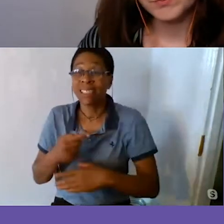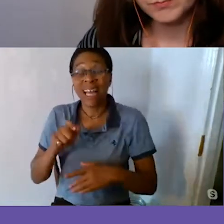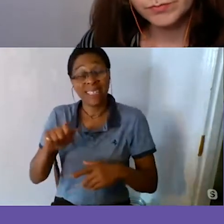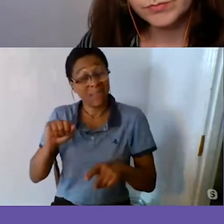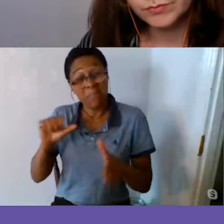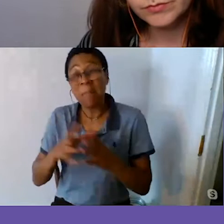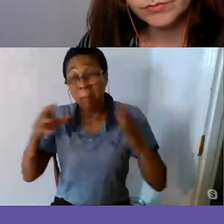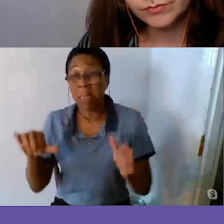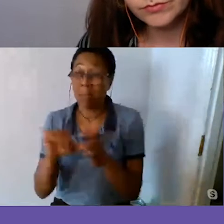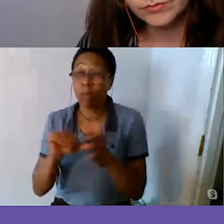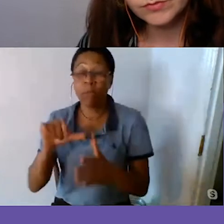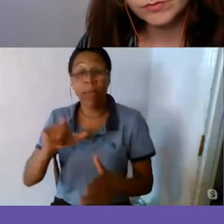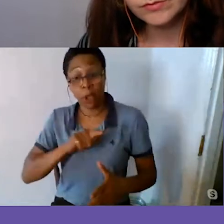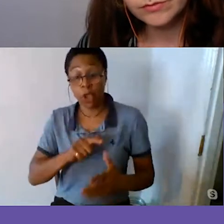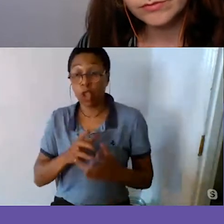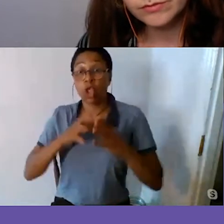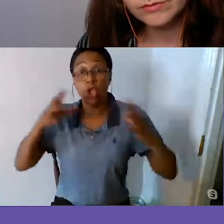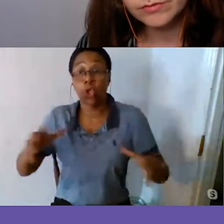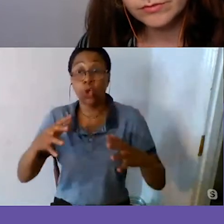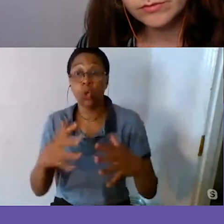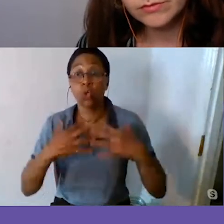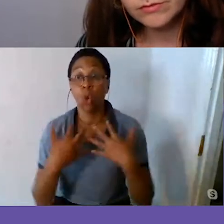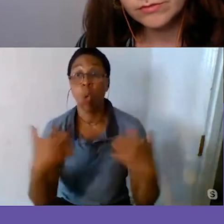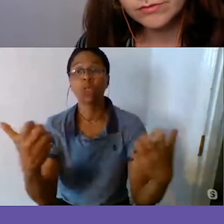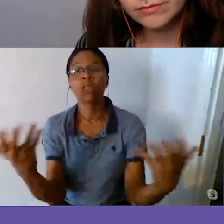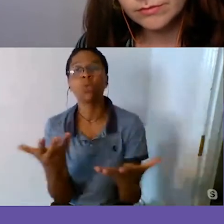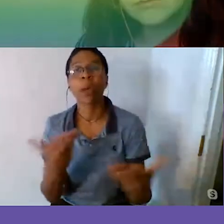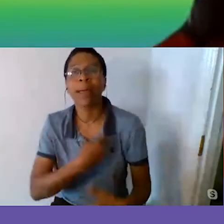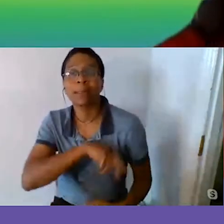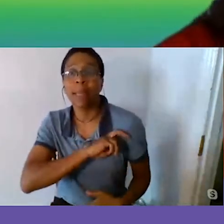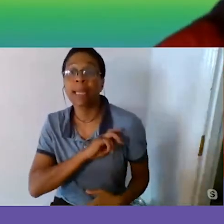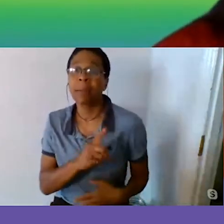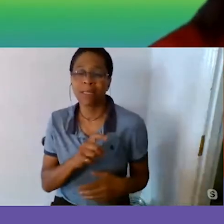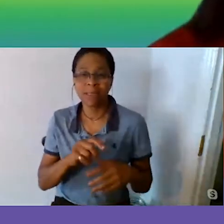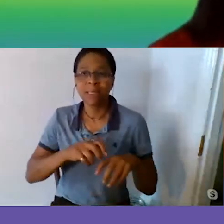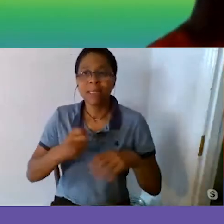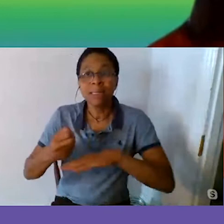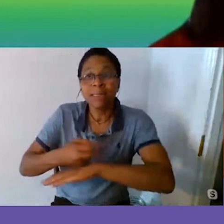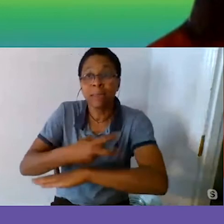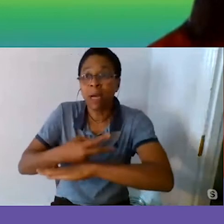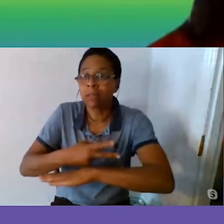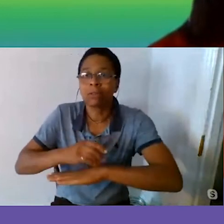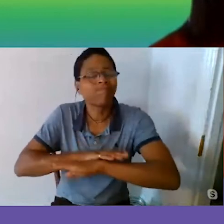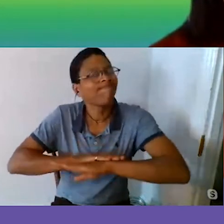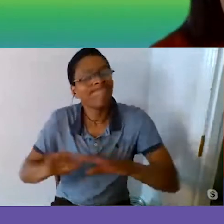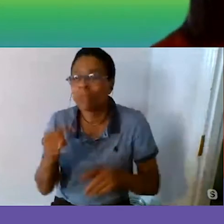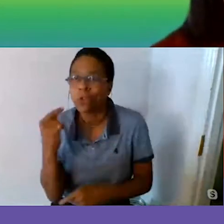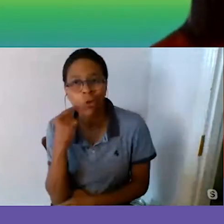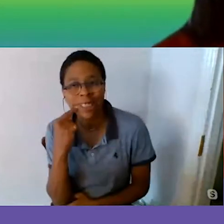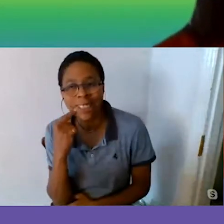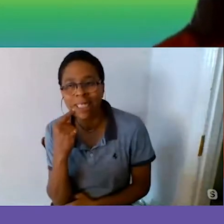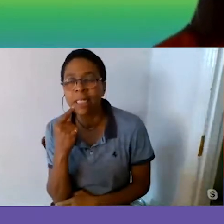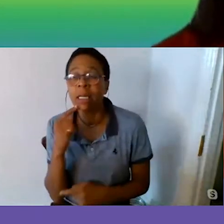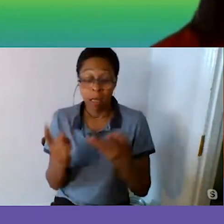we do have a bit of a challenge to get lots of films subtitled. Obviously, that's not cheap, not easy. The other challenge we have is films that are